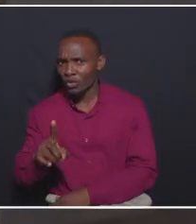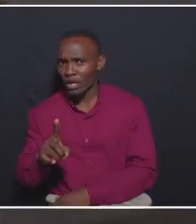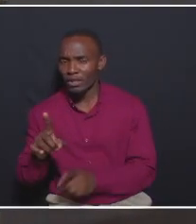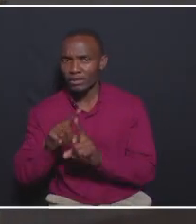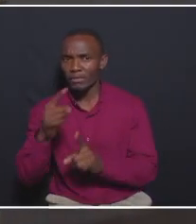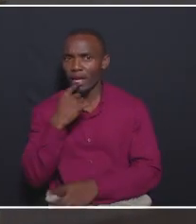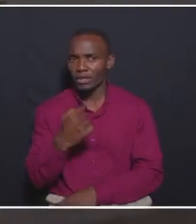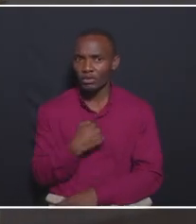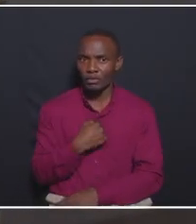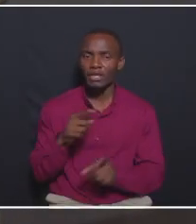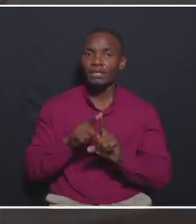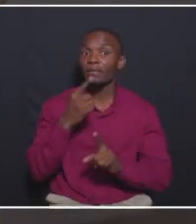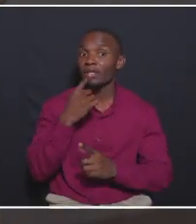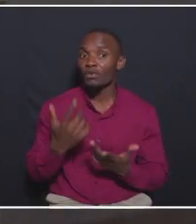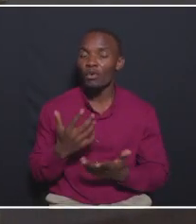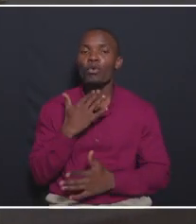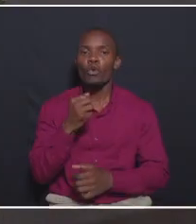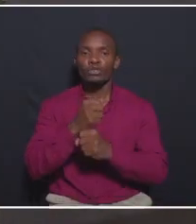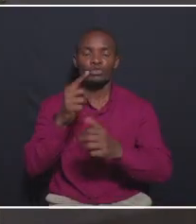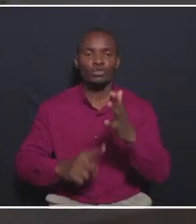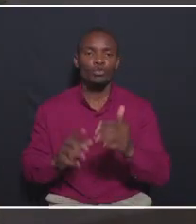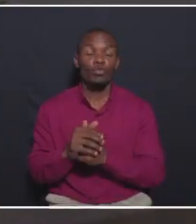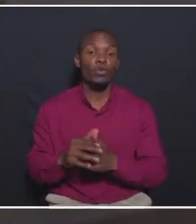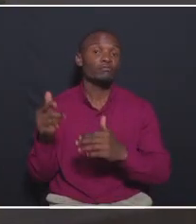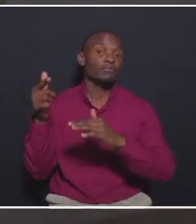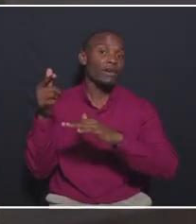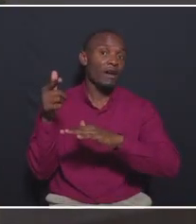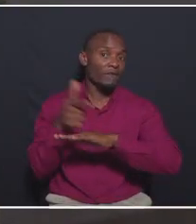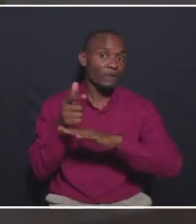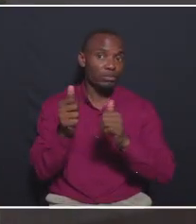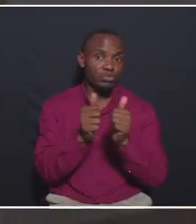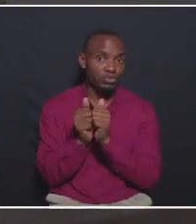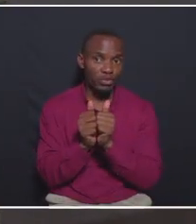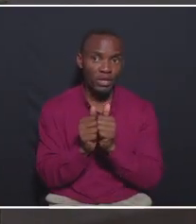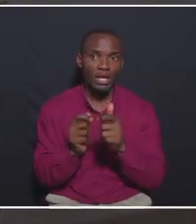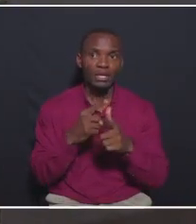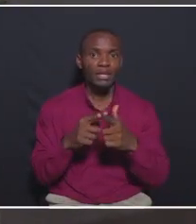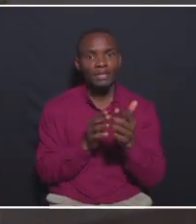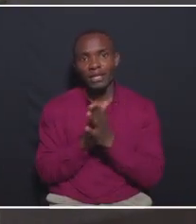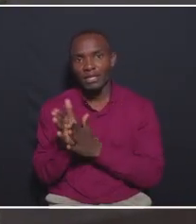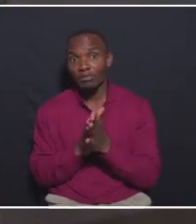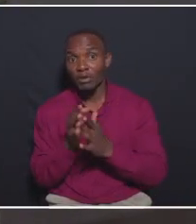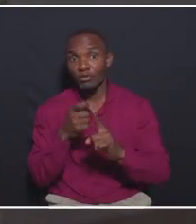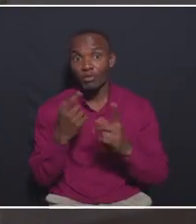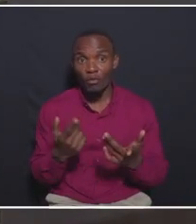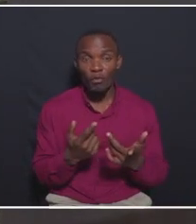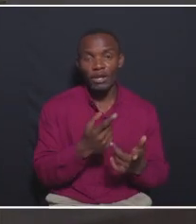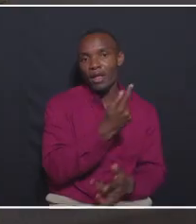mentioned that she wants to do a feature, and the inspiration will be from The Bear.